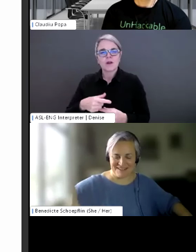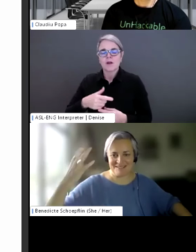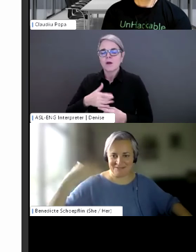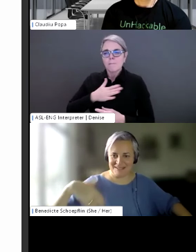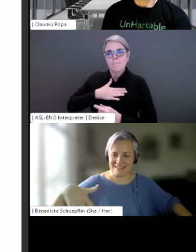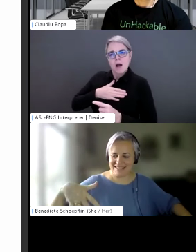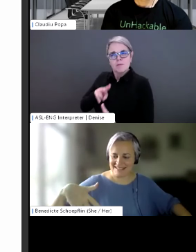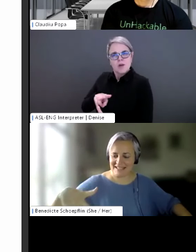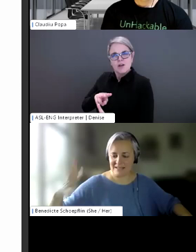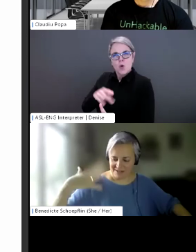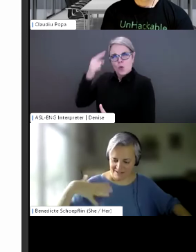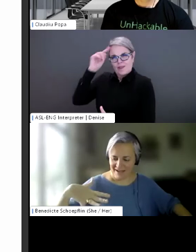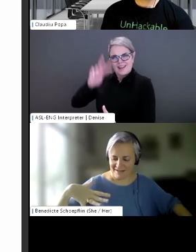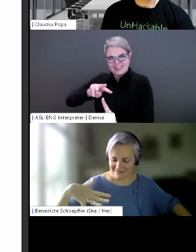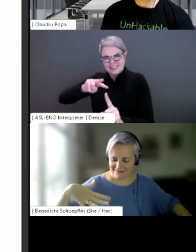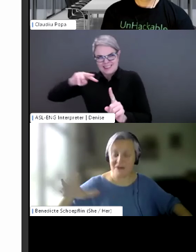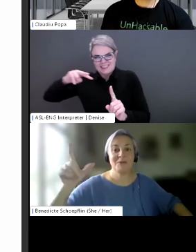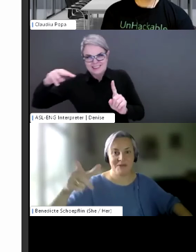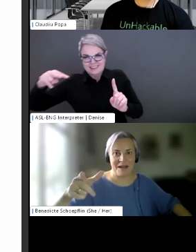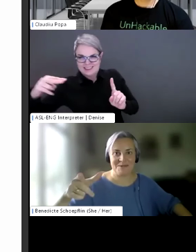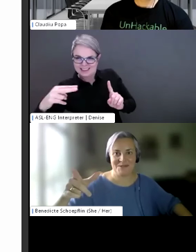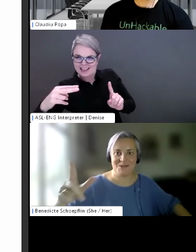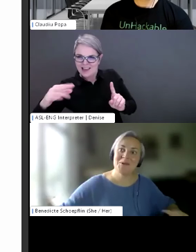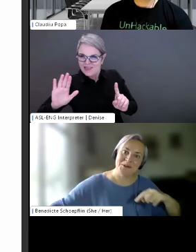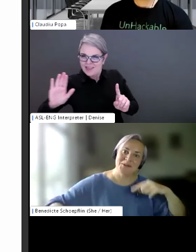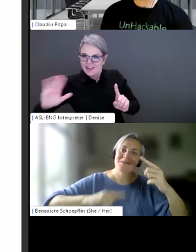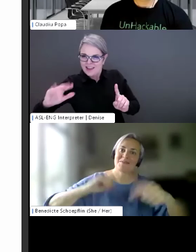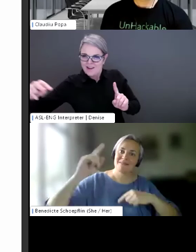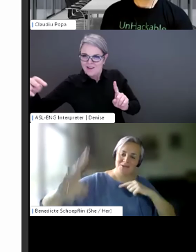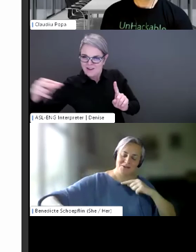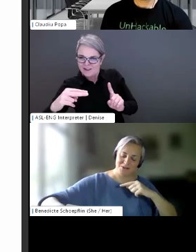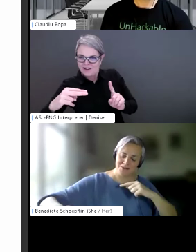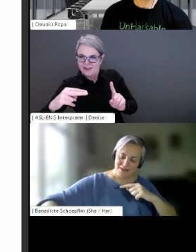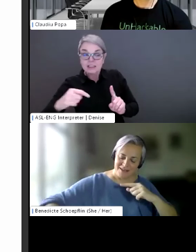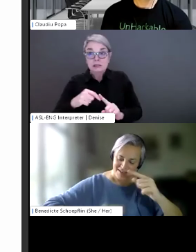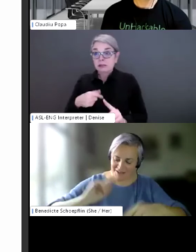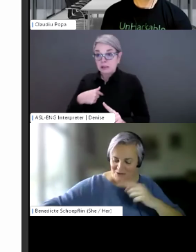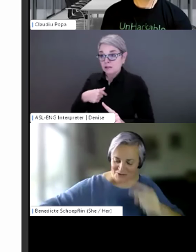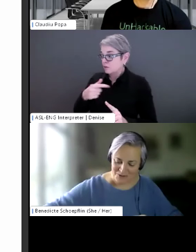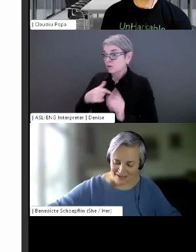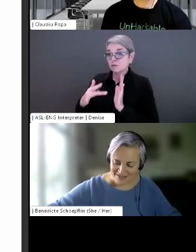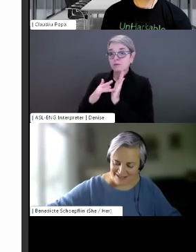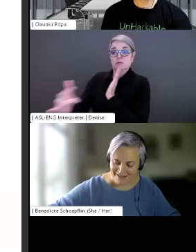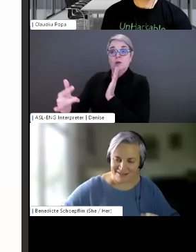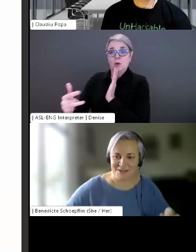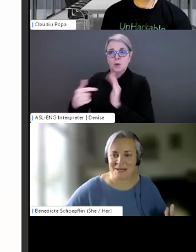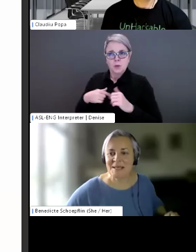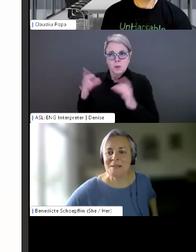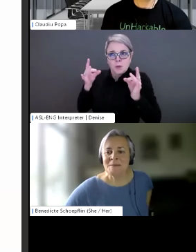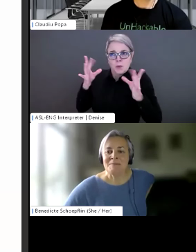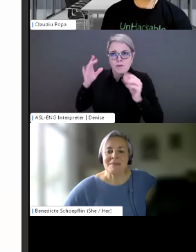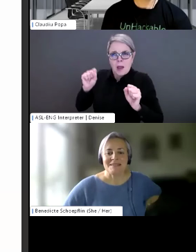perspective and feel it less like something that terrible that happens to you, but also something that you can do to